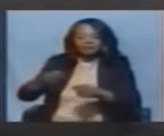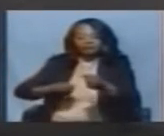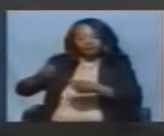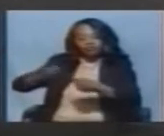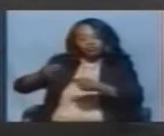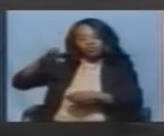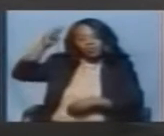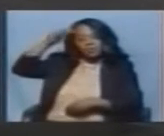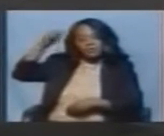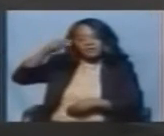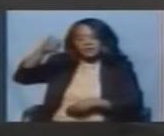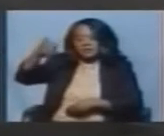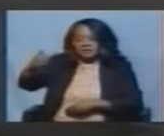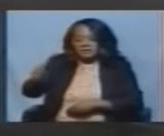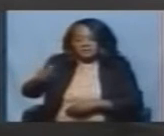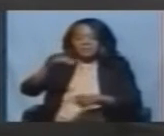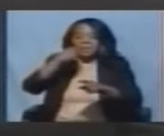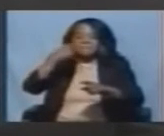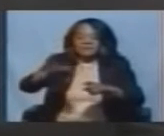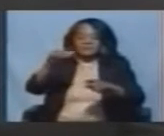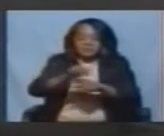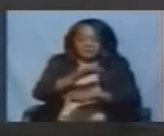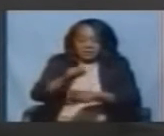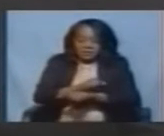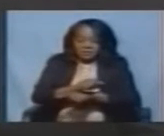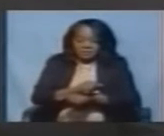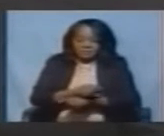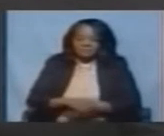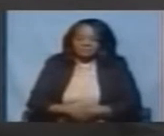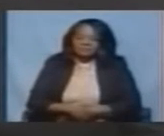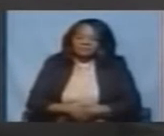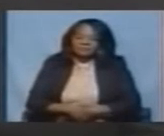himself or herself must be trained in public procurement.